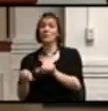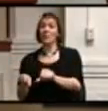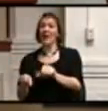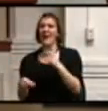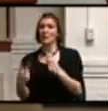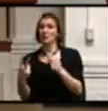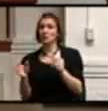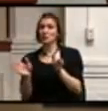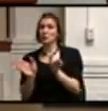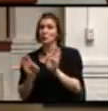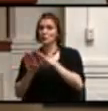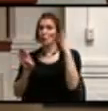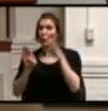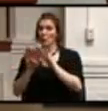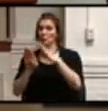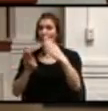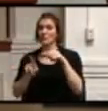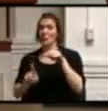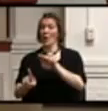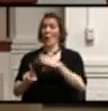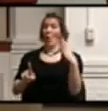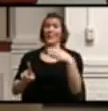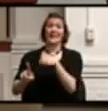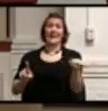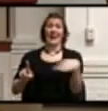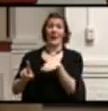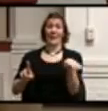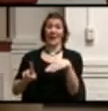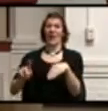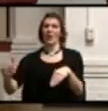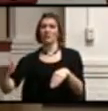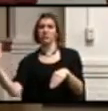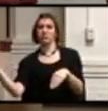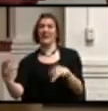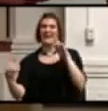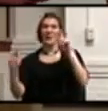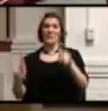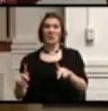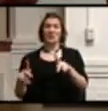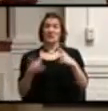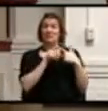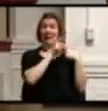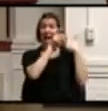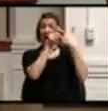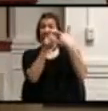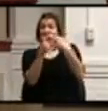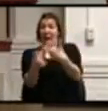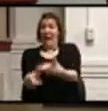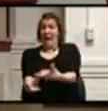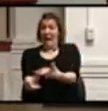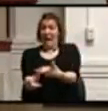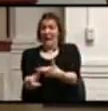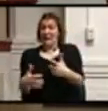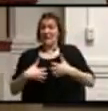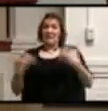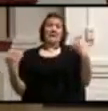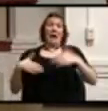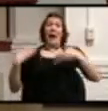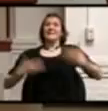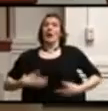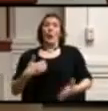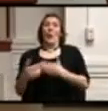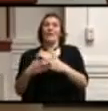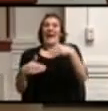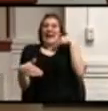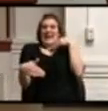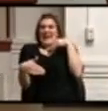the secure side, one is on the non-secure side. Somebody's running into the police station and off the street because something's going on. They can